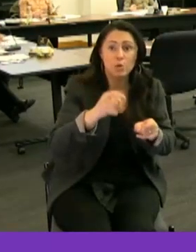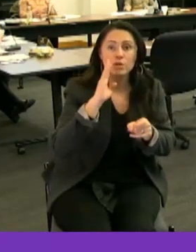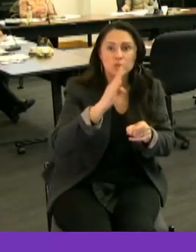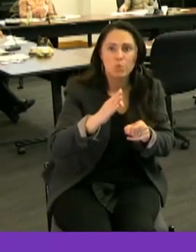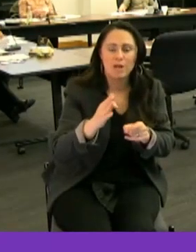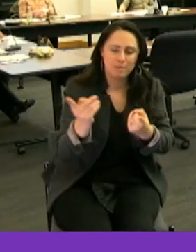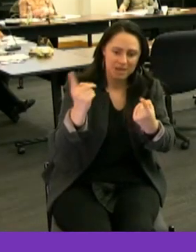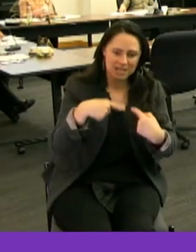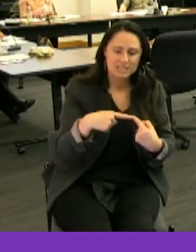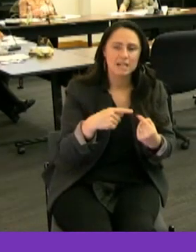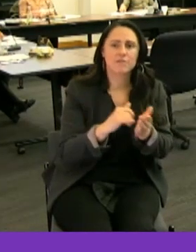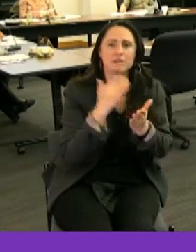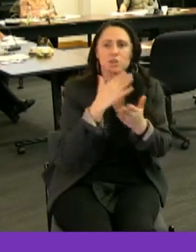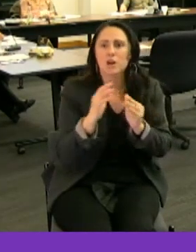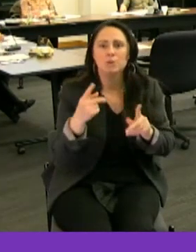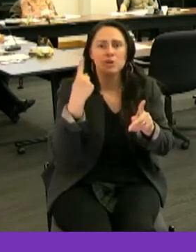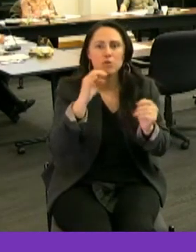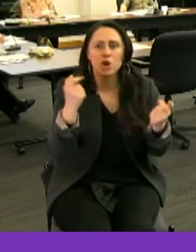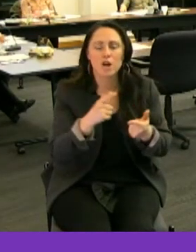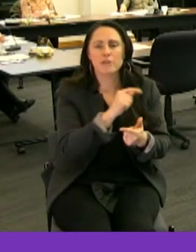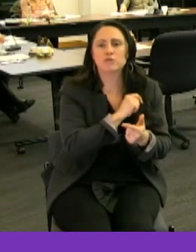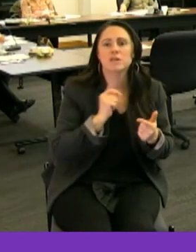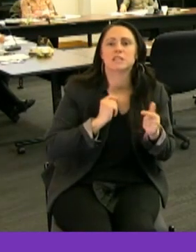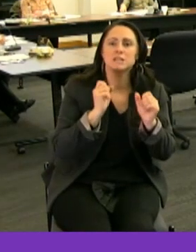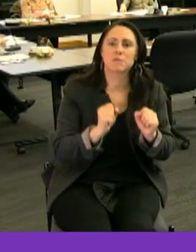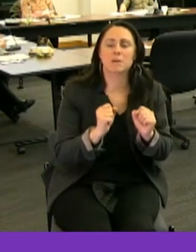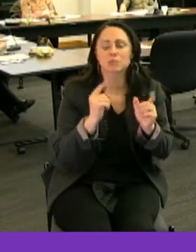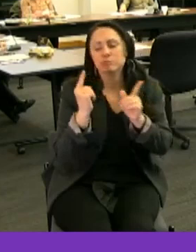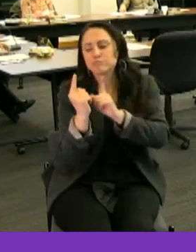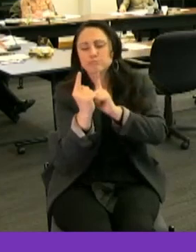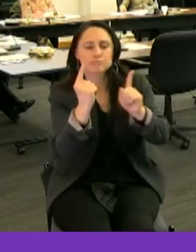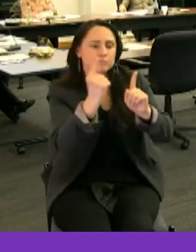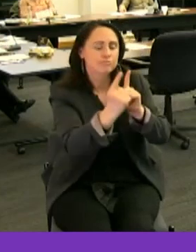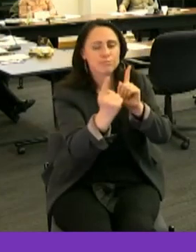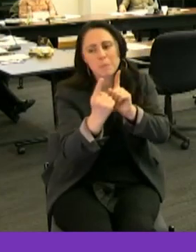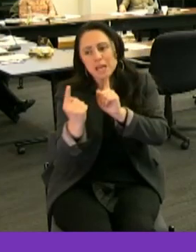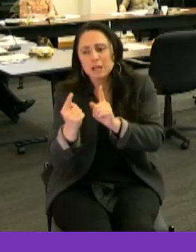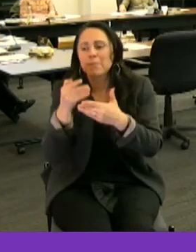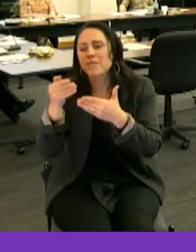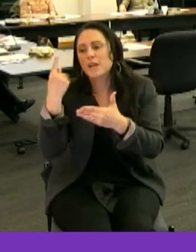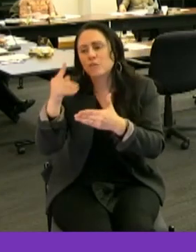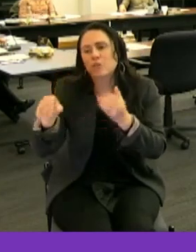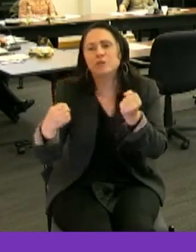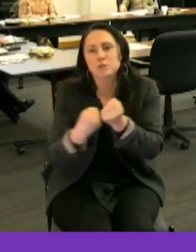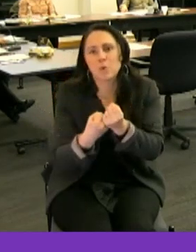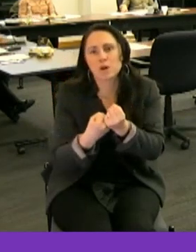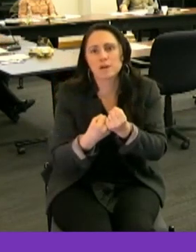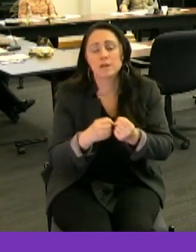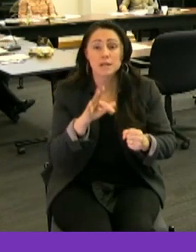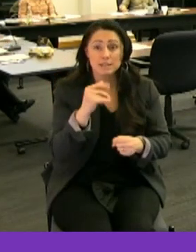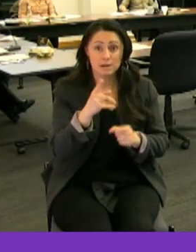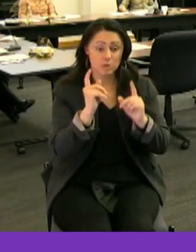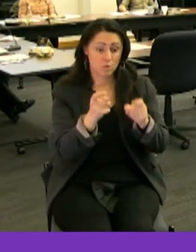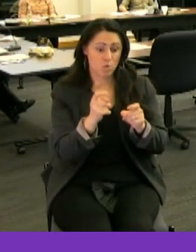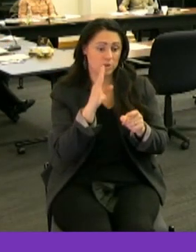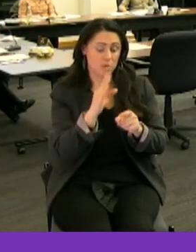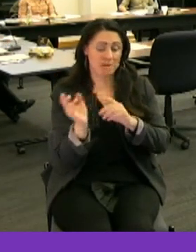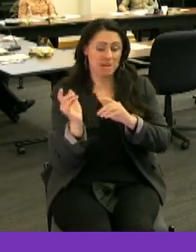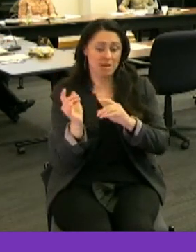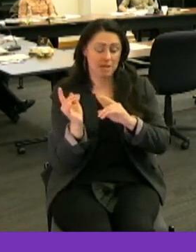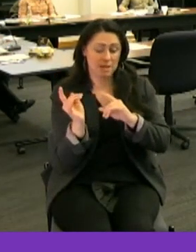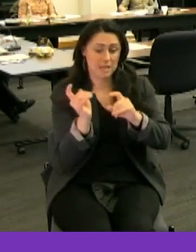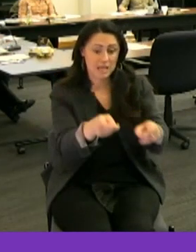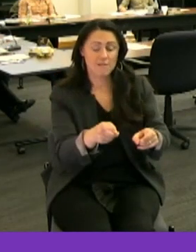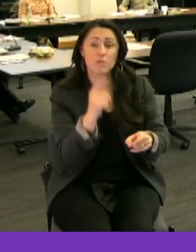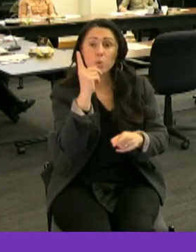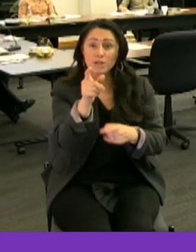great opportunity for all of you trustees to be able to greet them individually and thank them for their support. Several awards will be given out, and the